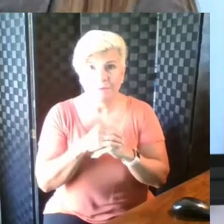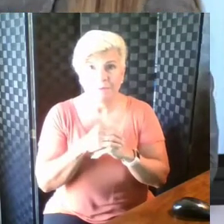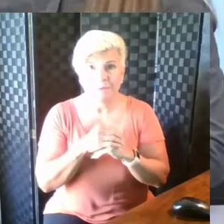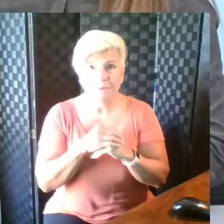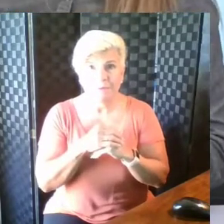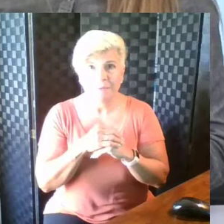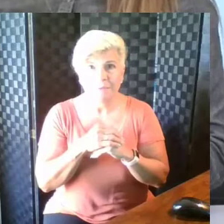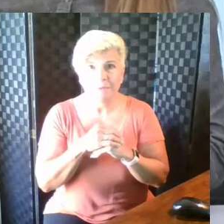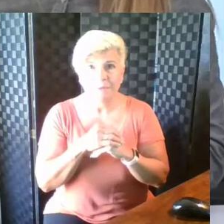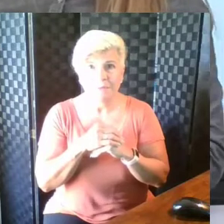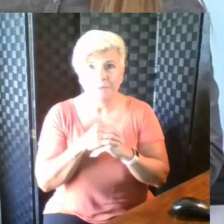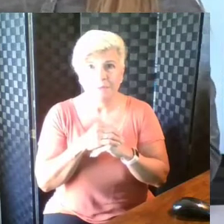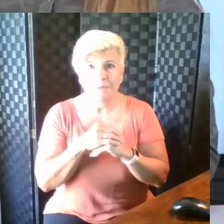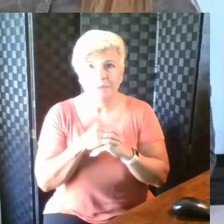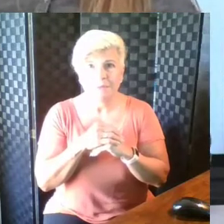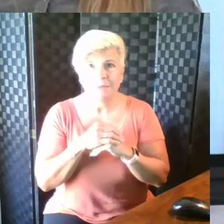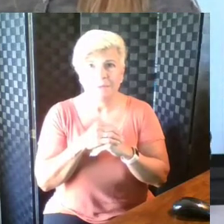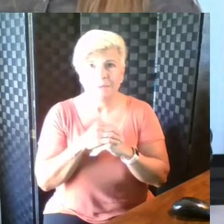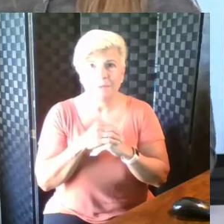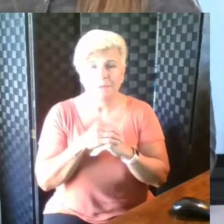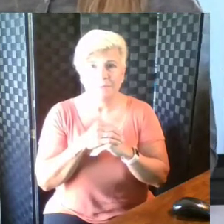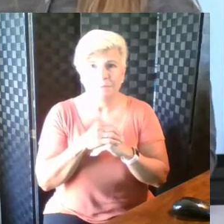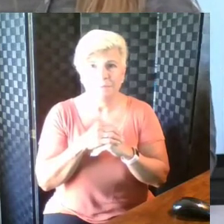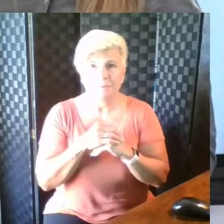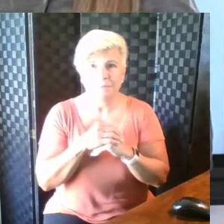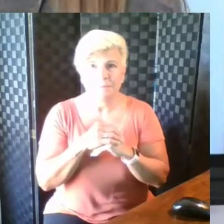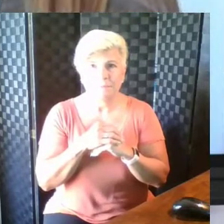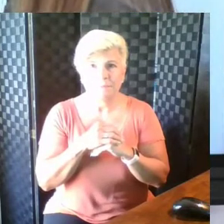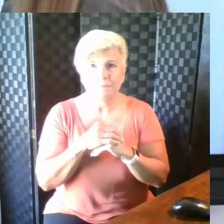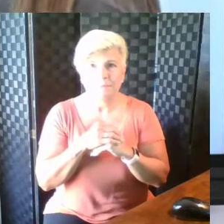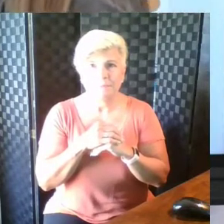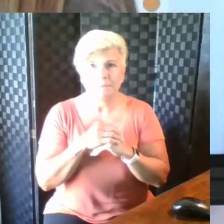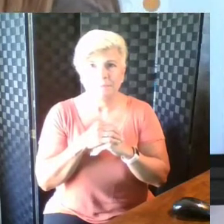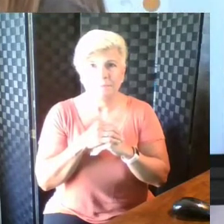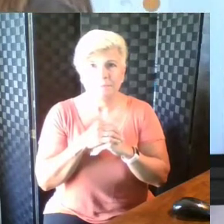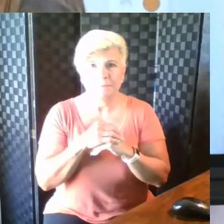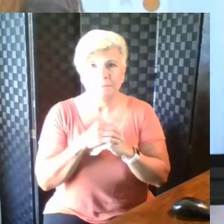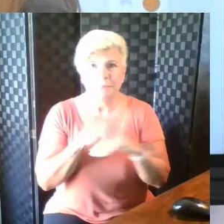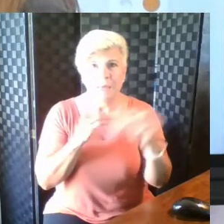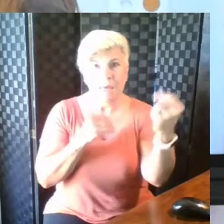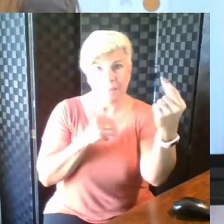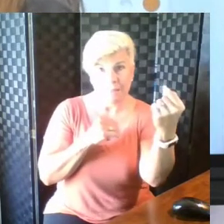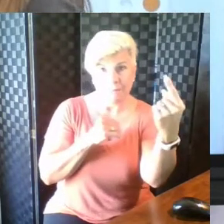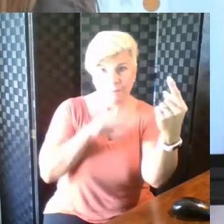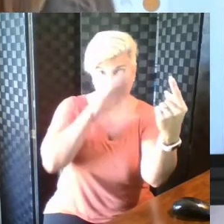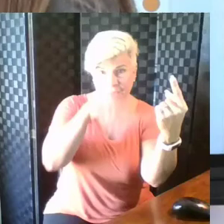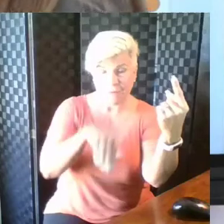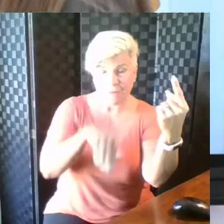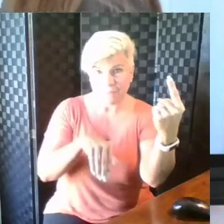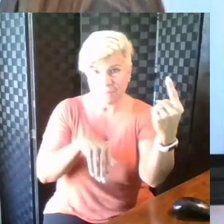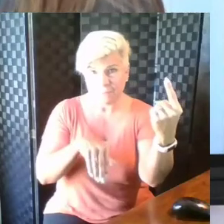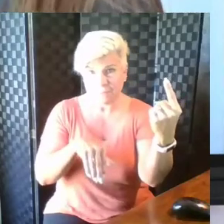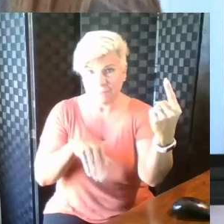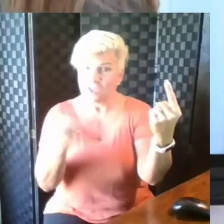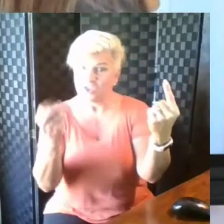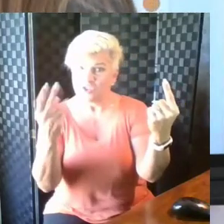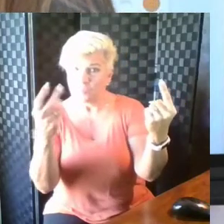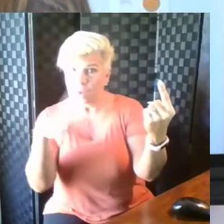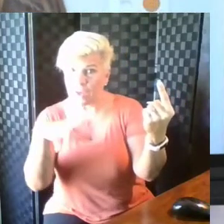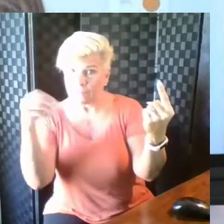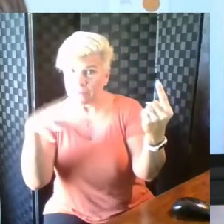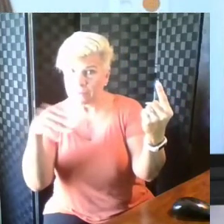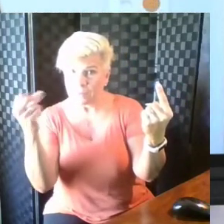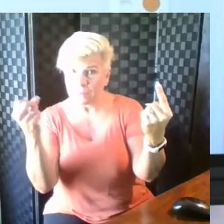Okay, I've counted. Some of you may have done the matching strategy, and I had that we had 11 elephants and 12